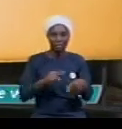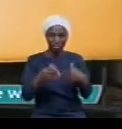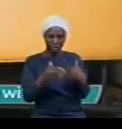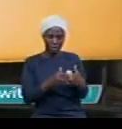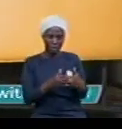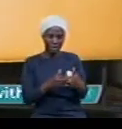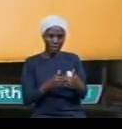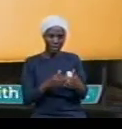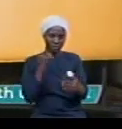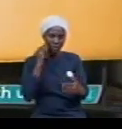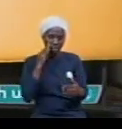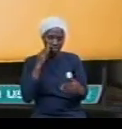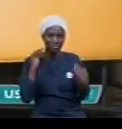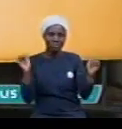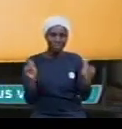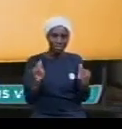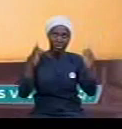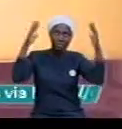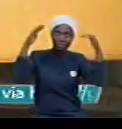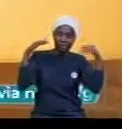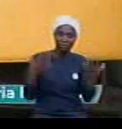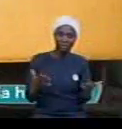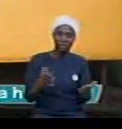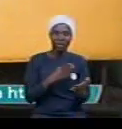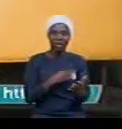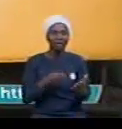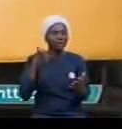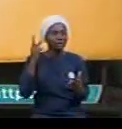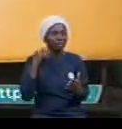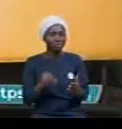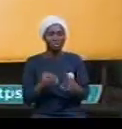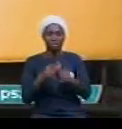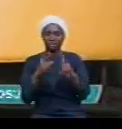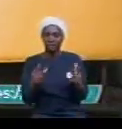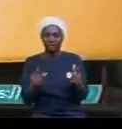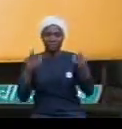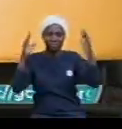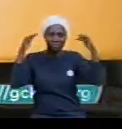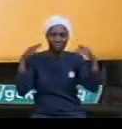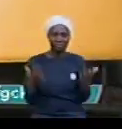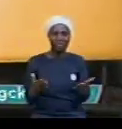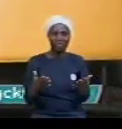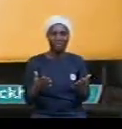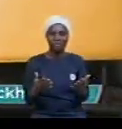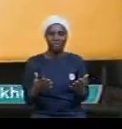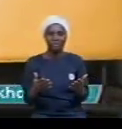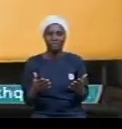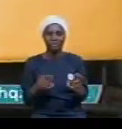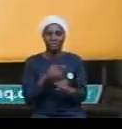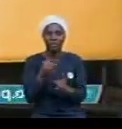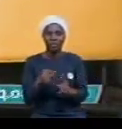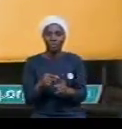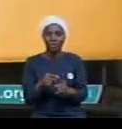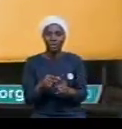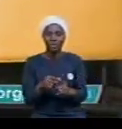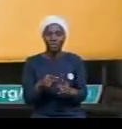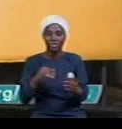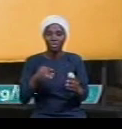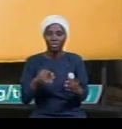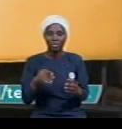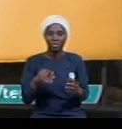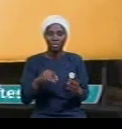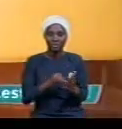rain fell, and this was so terrible. When this one that we are in now, when it started, and they said, "We should come